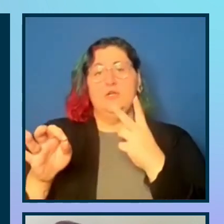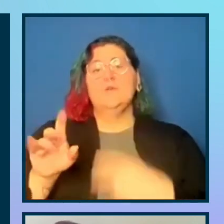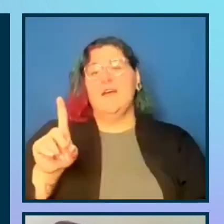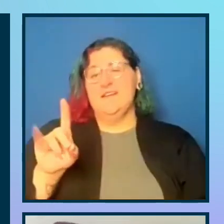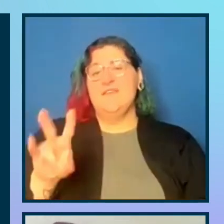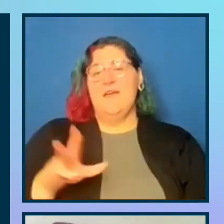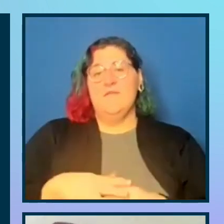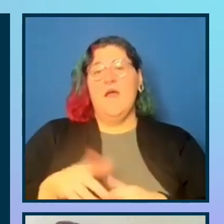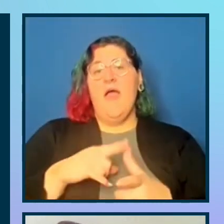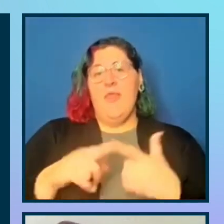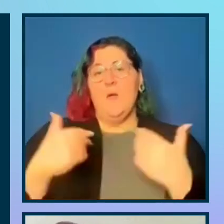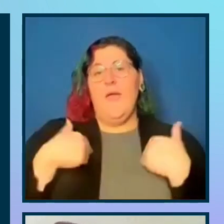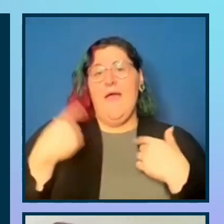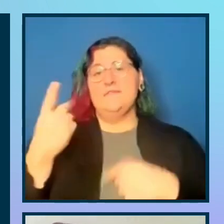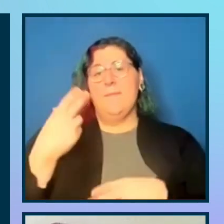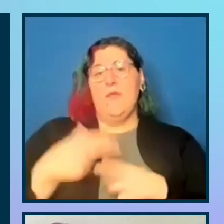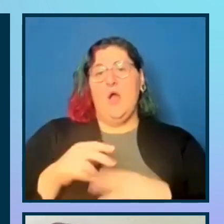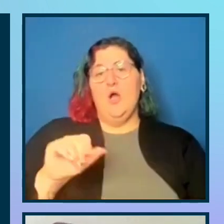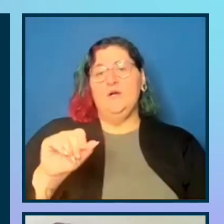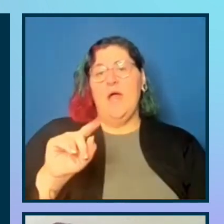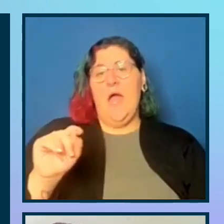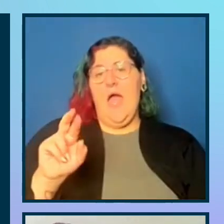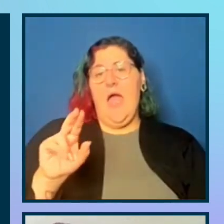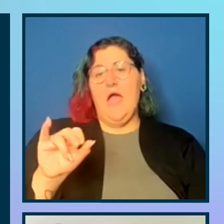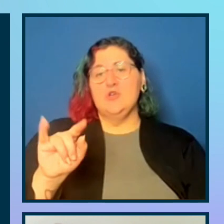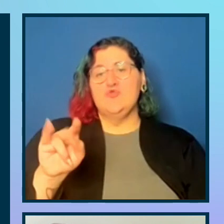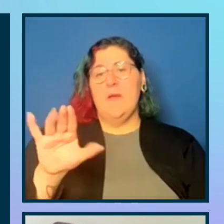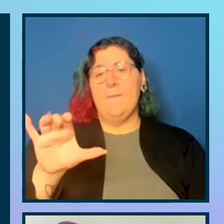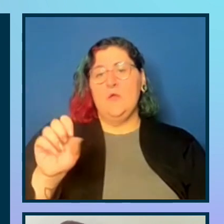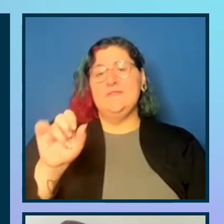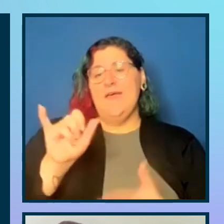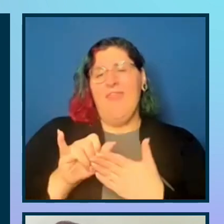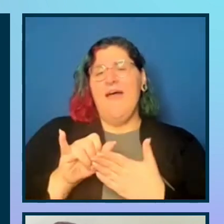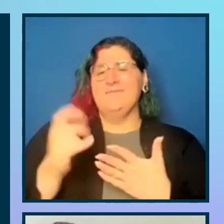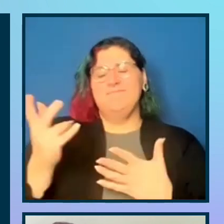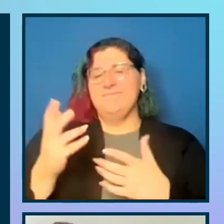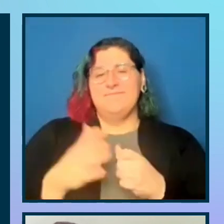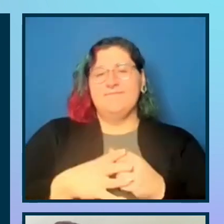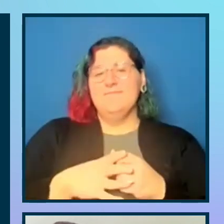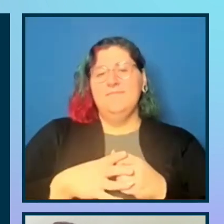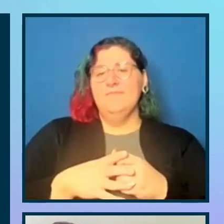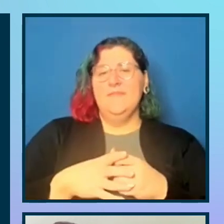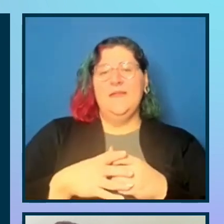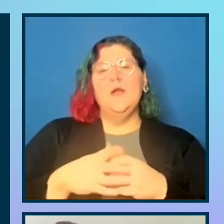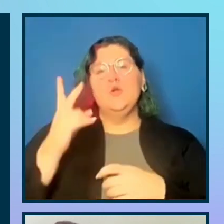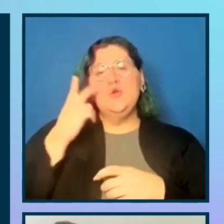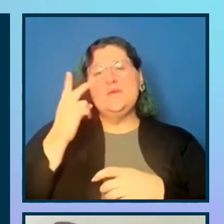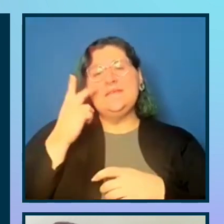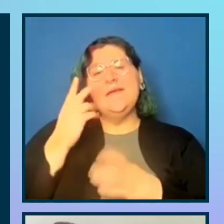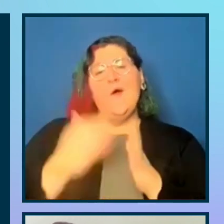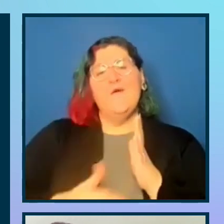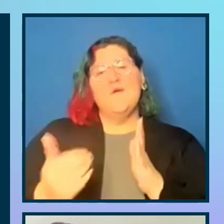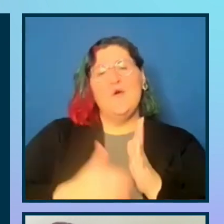any what we call in Angular or Vue props, which are really just attributes. Again, this is kind of a theme here in the Ember world. It's a lot